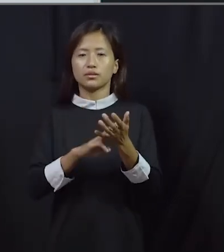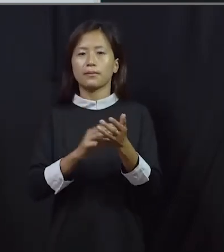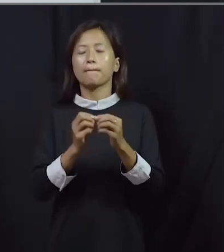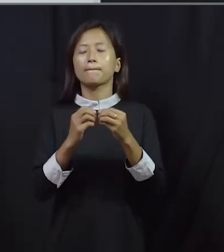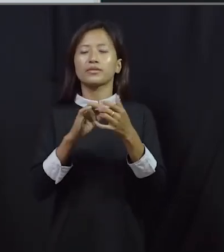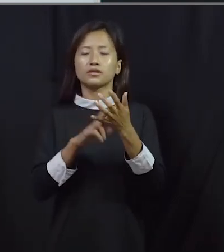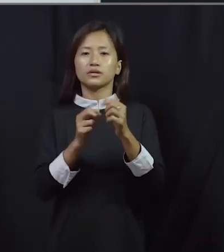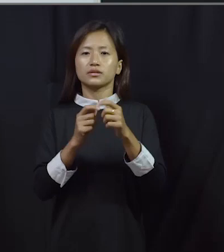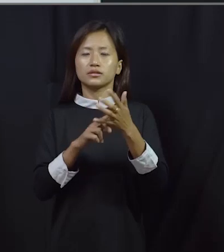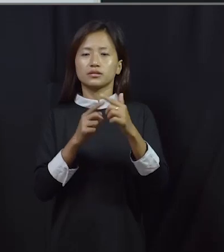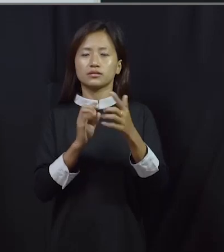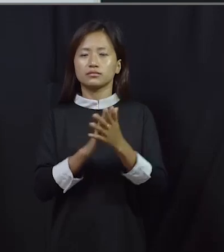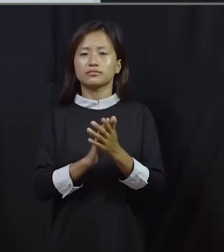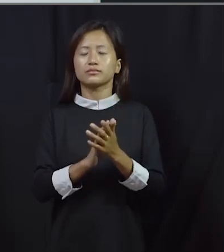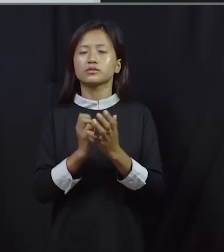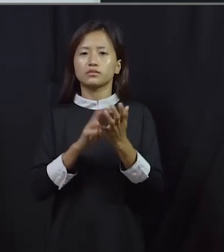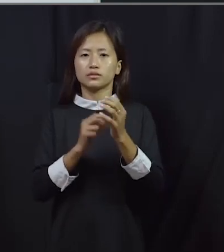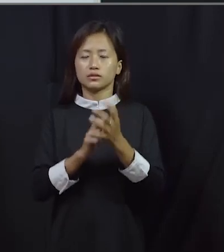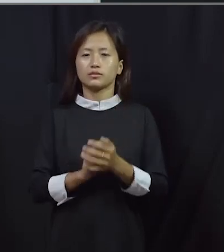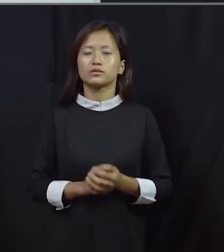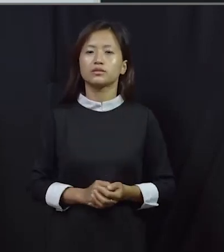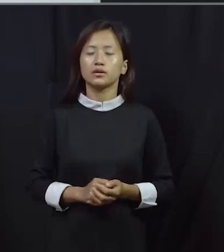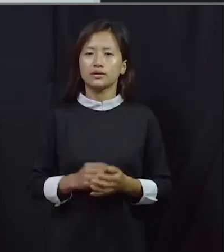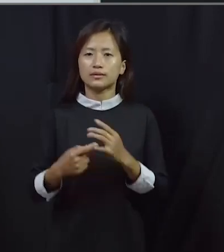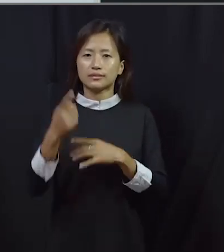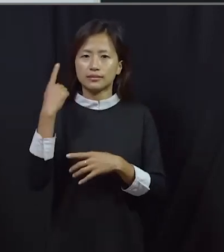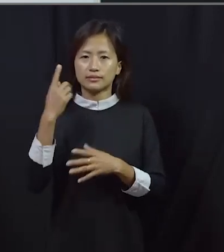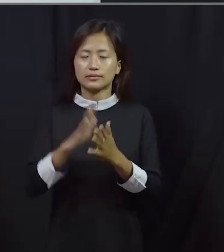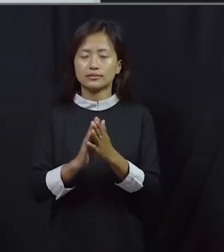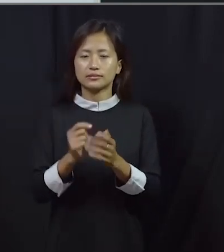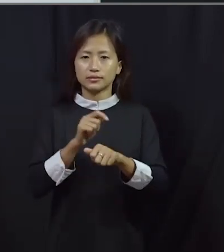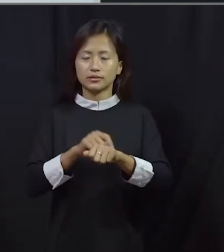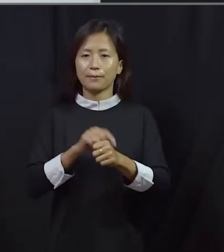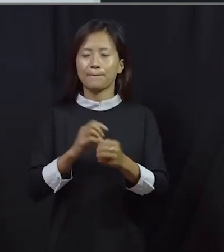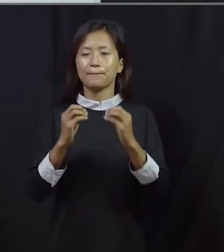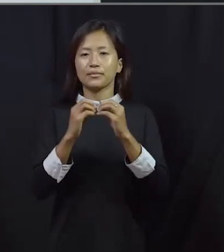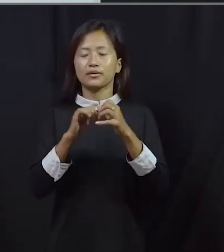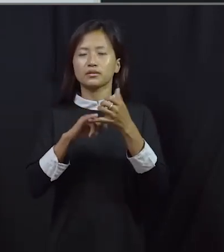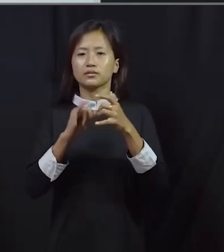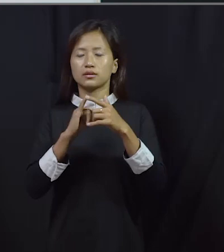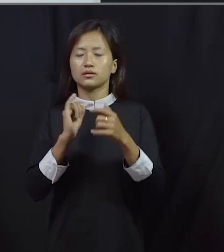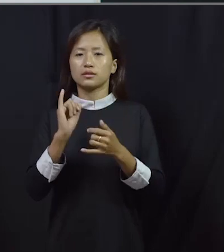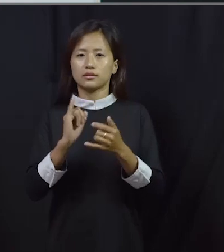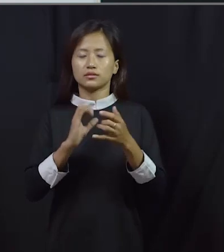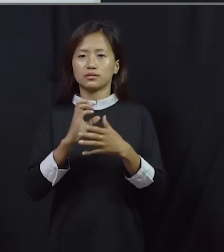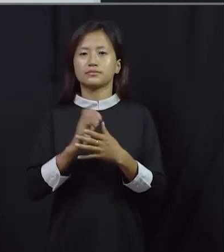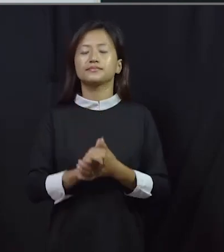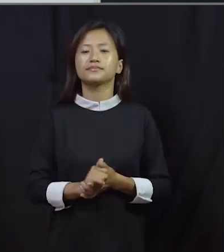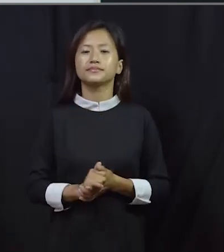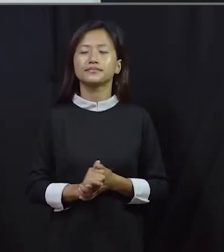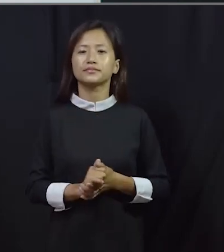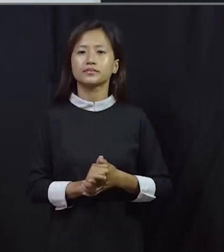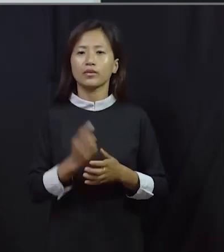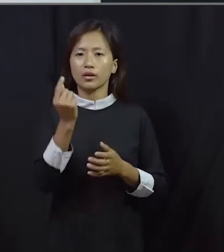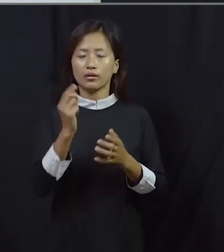system of units. Okay, so in earlier times, okay, we were using some units called,